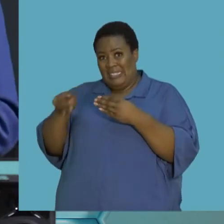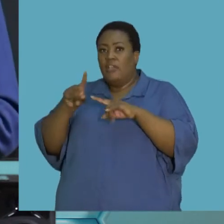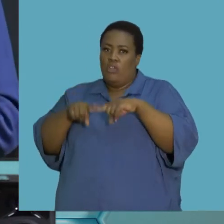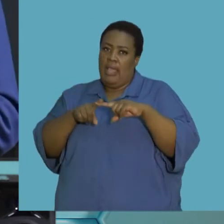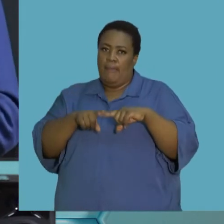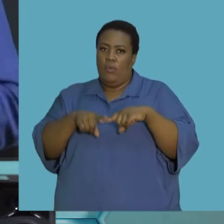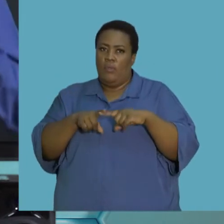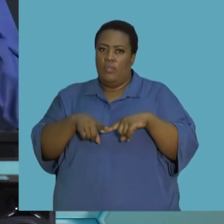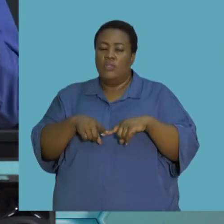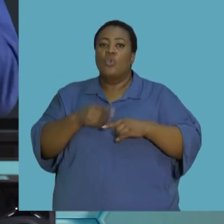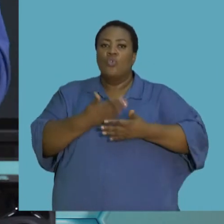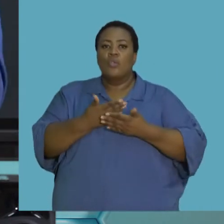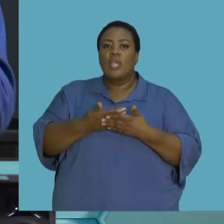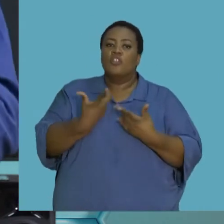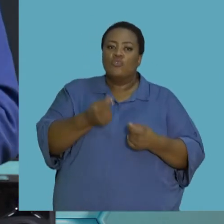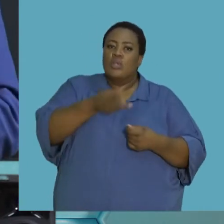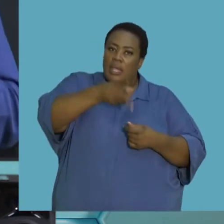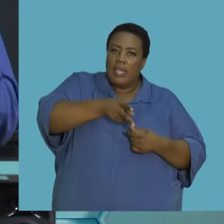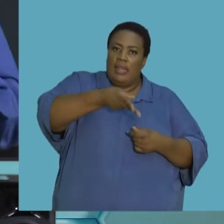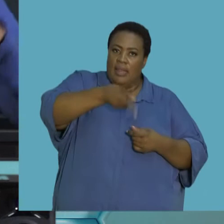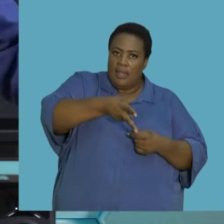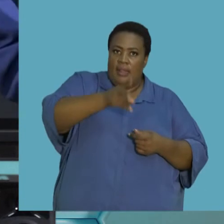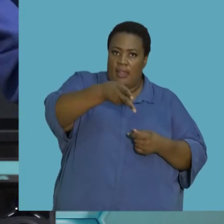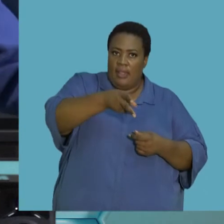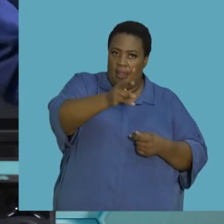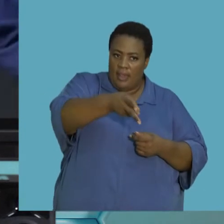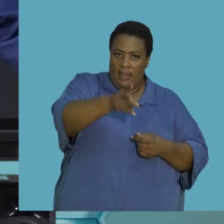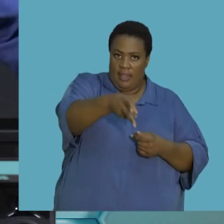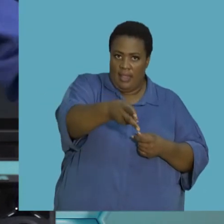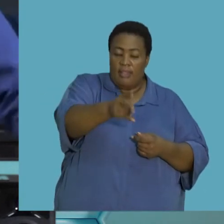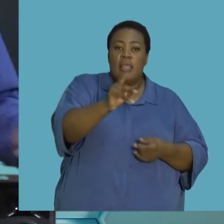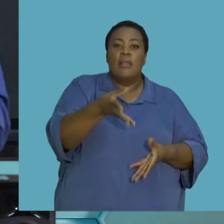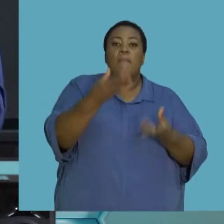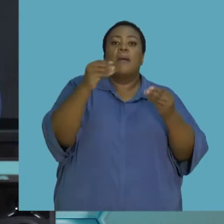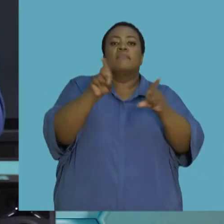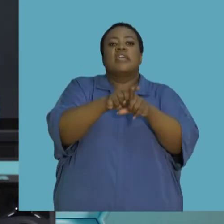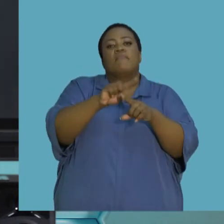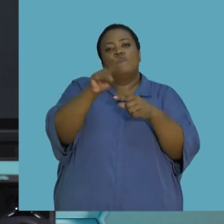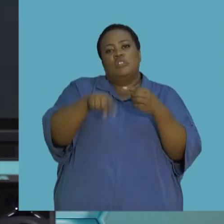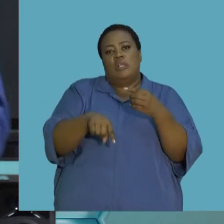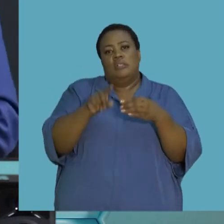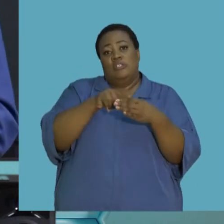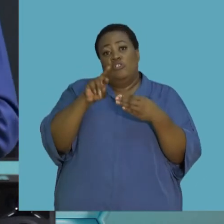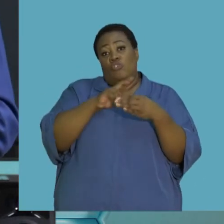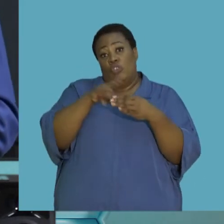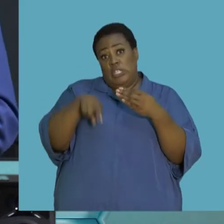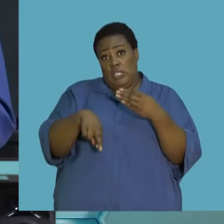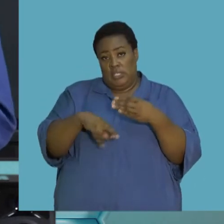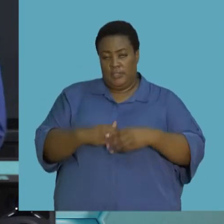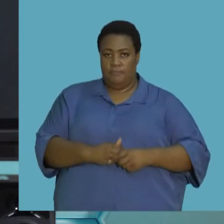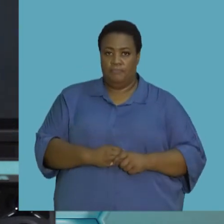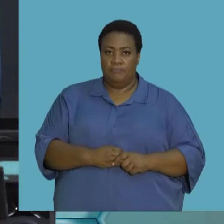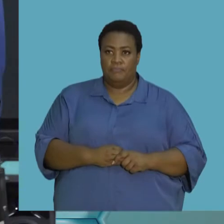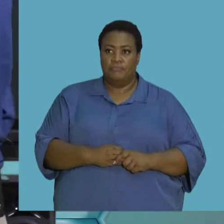reliable, meaning that it can be replicated to produce the same results. That is what reliability is.